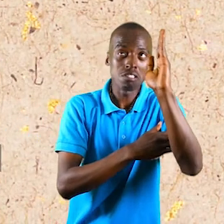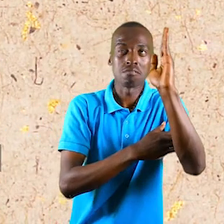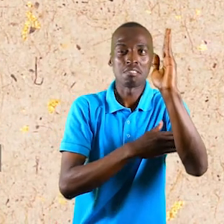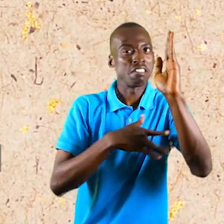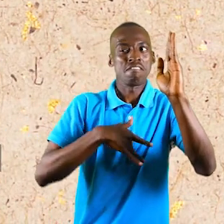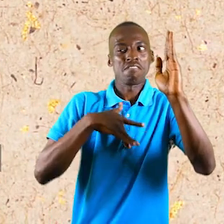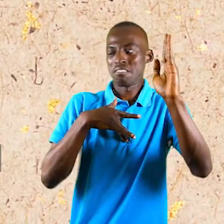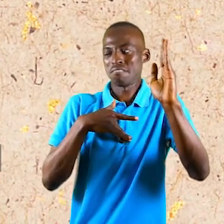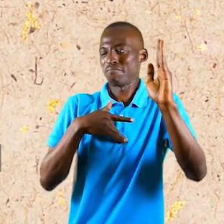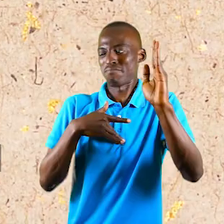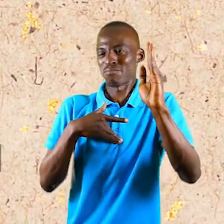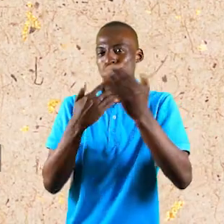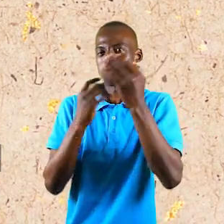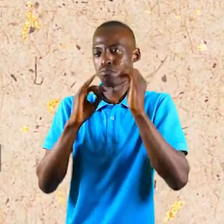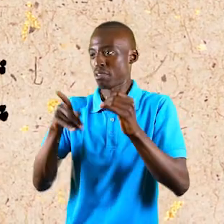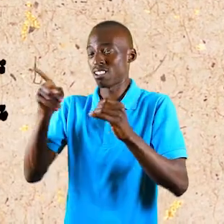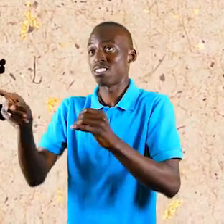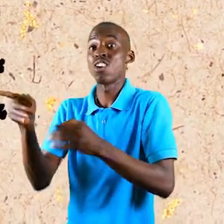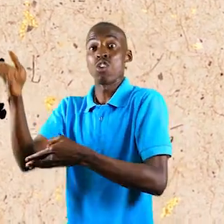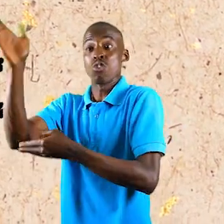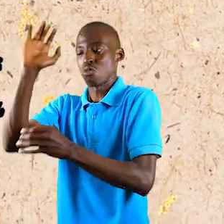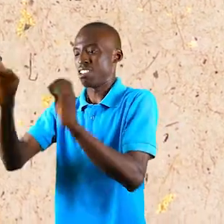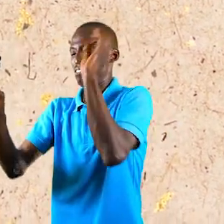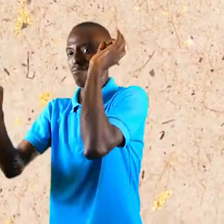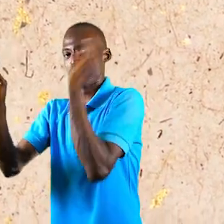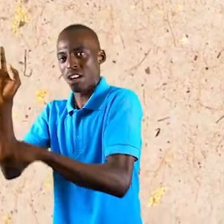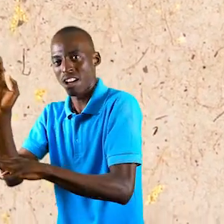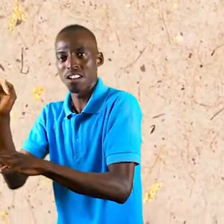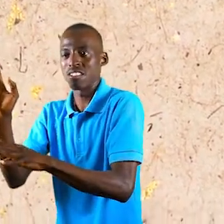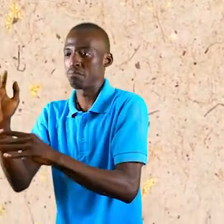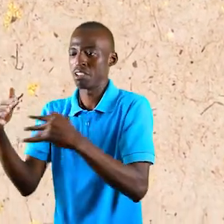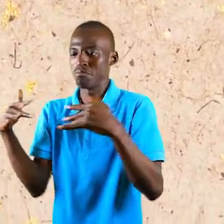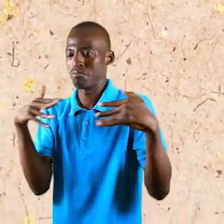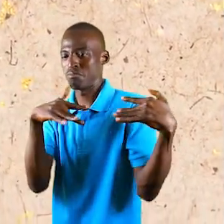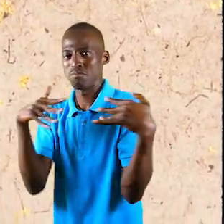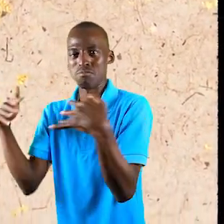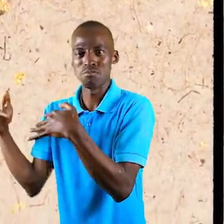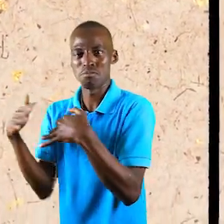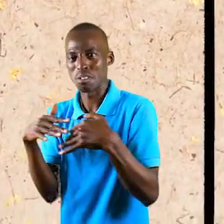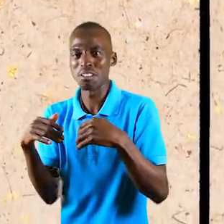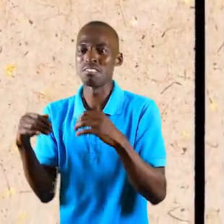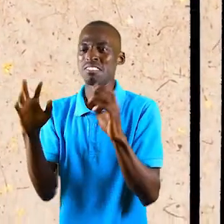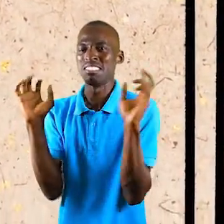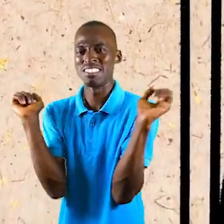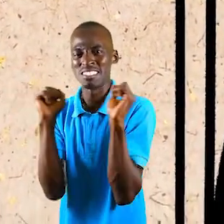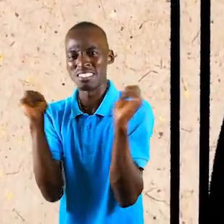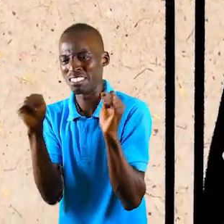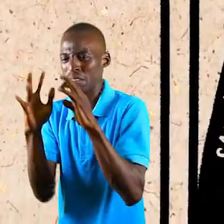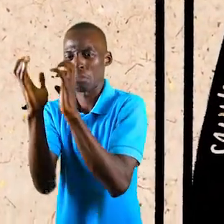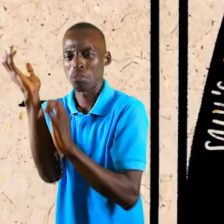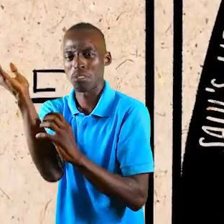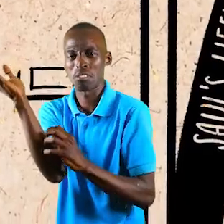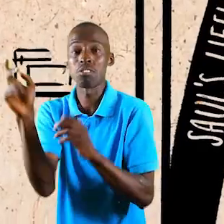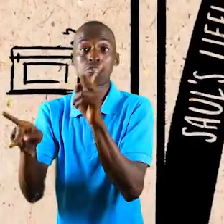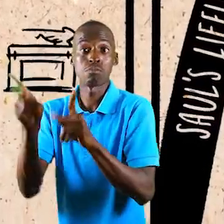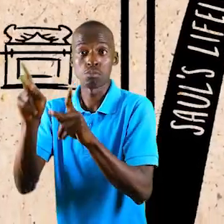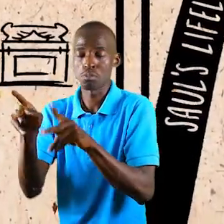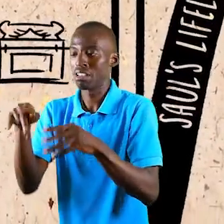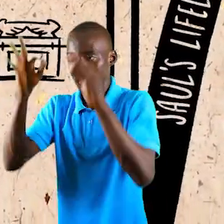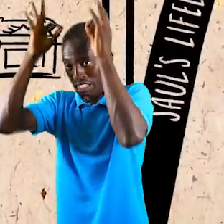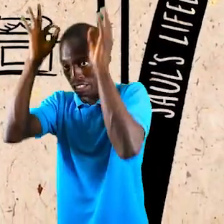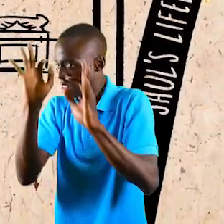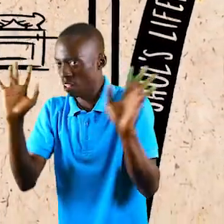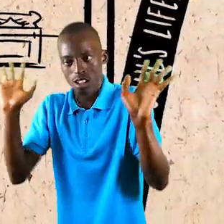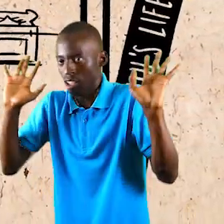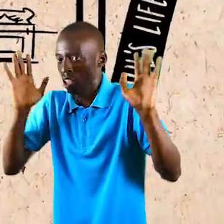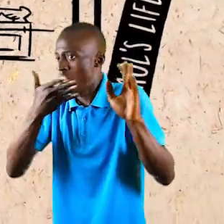the Philistines and the god Dagon without an army by sending plagues on the people. And then the Philistines don't want the ark